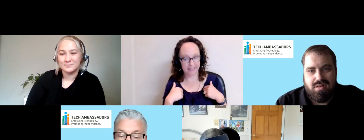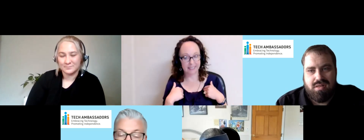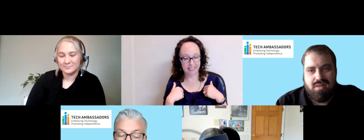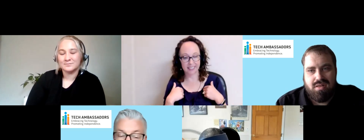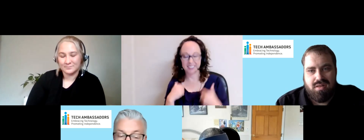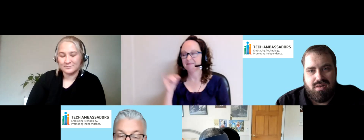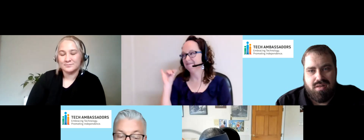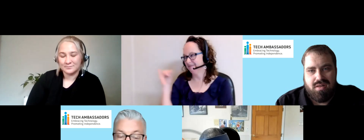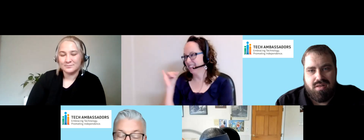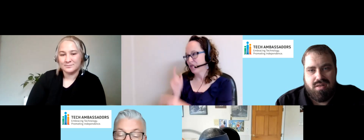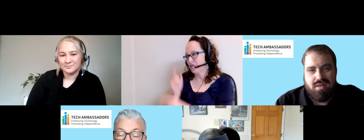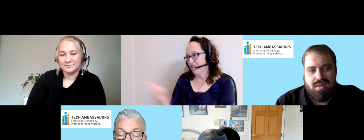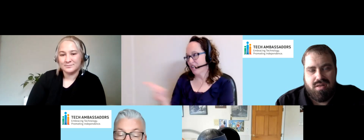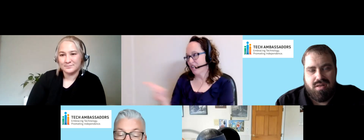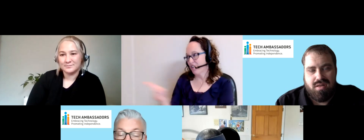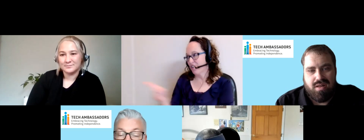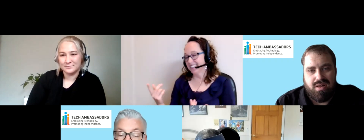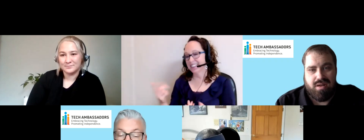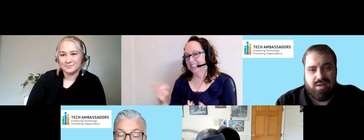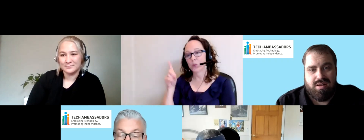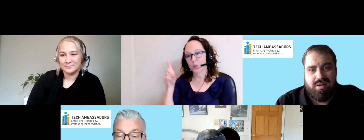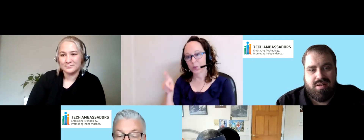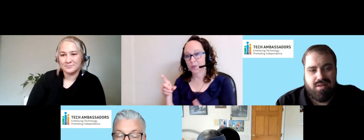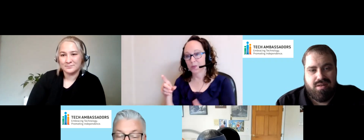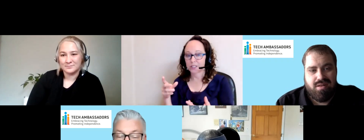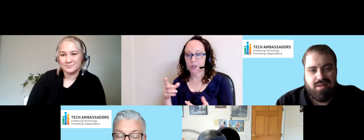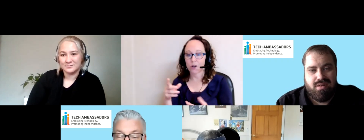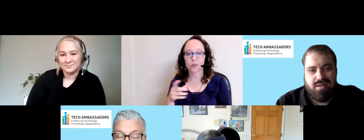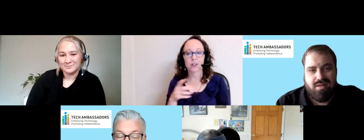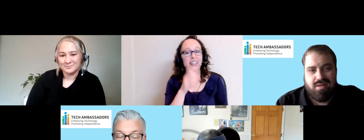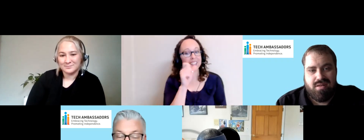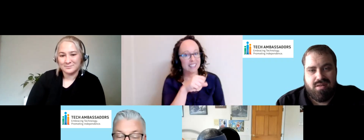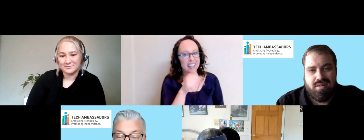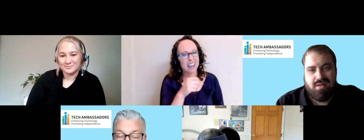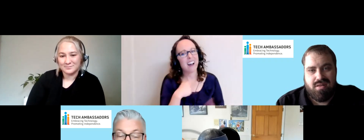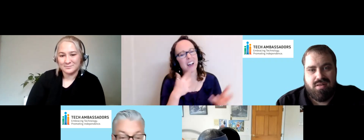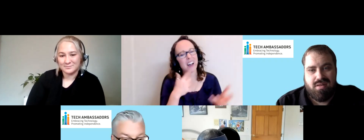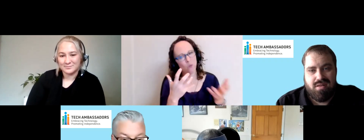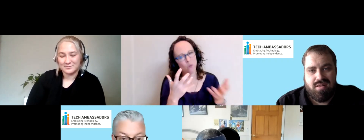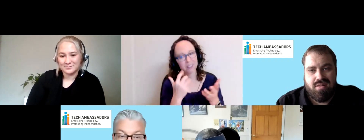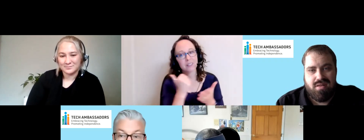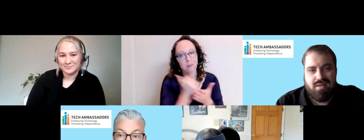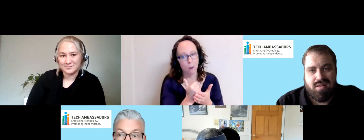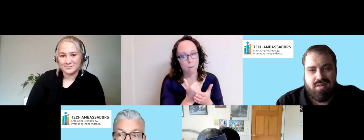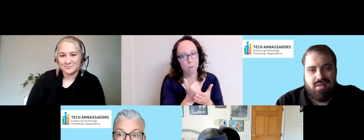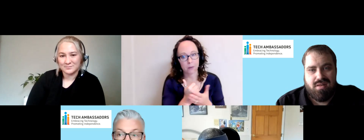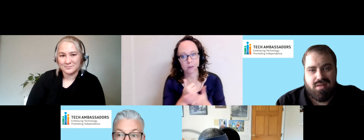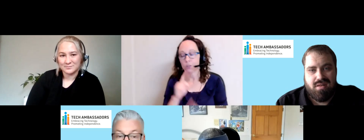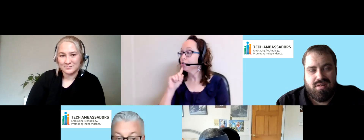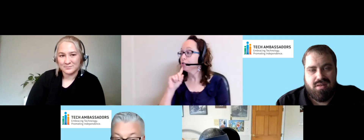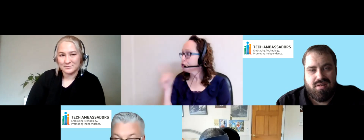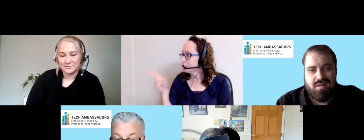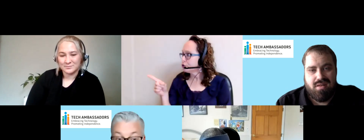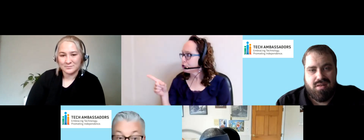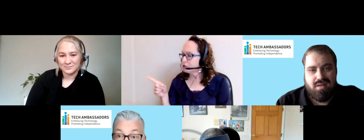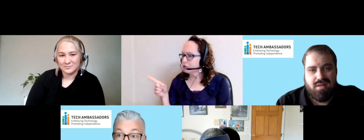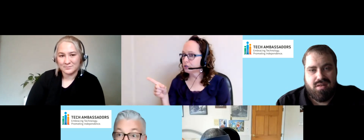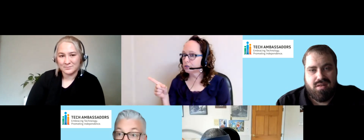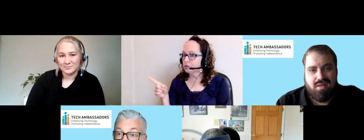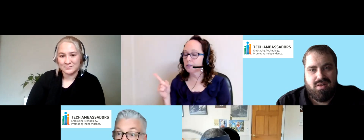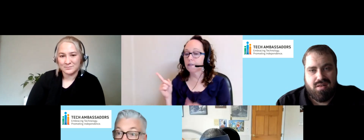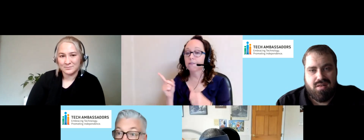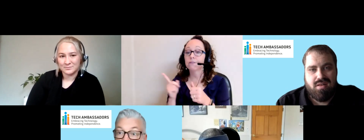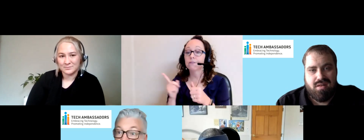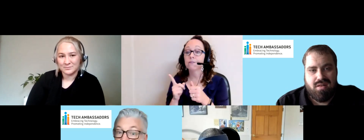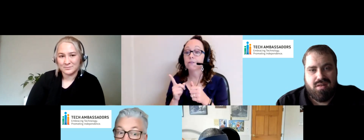not be as useful as it could be. yeah, but So I want some help. Sure. So the first thing, and for anyone